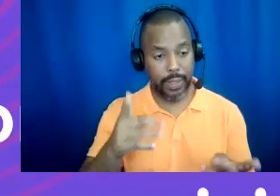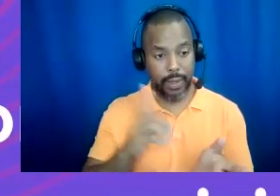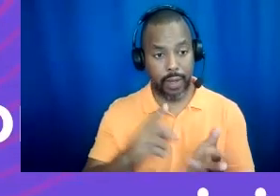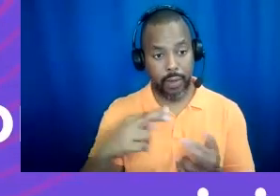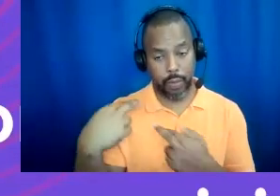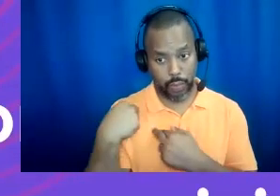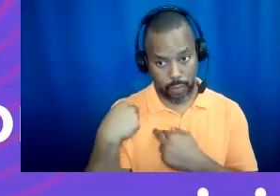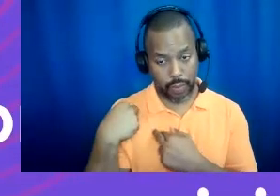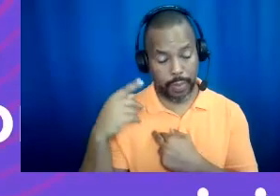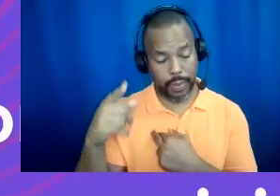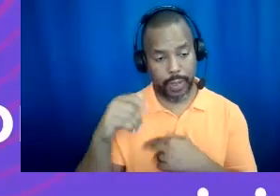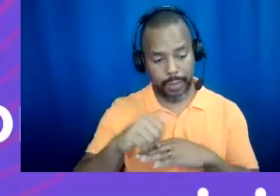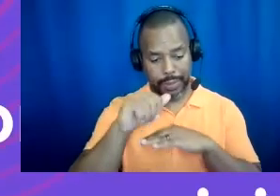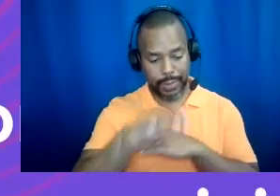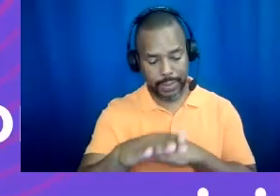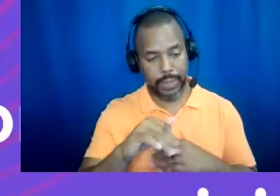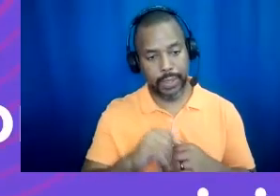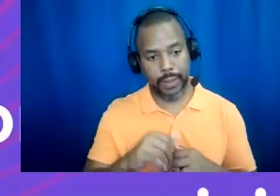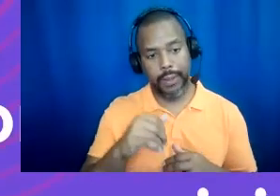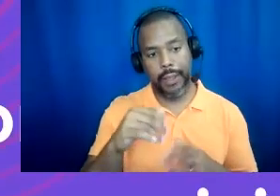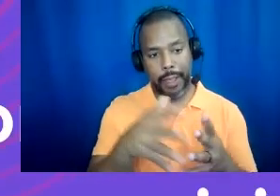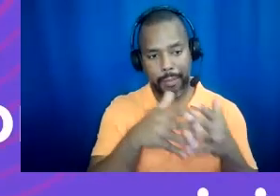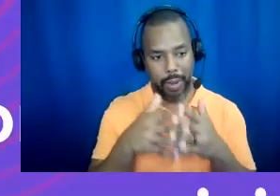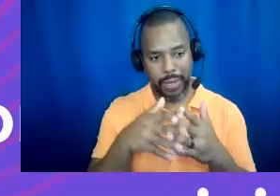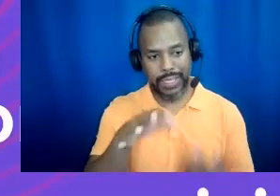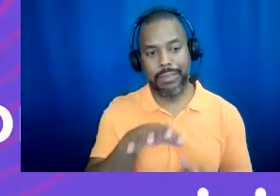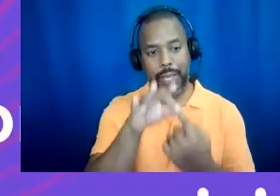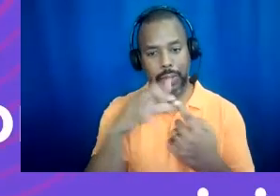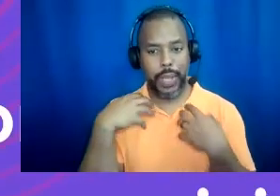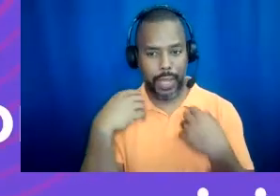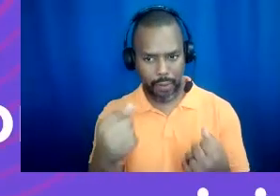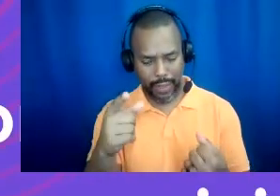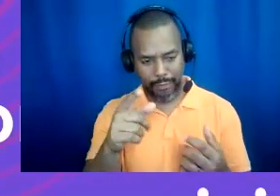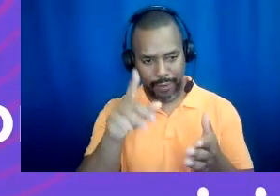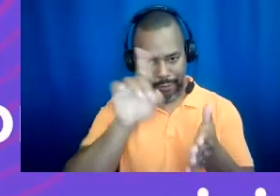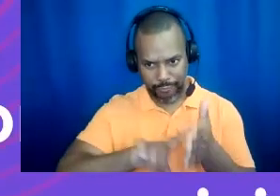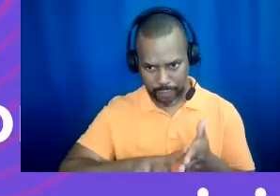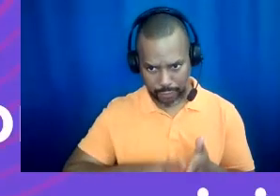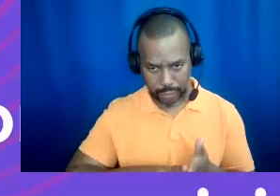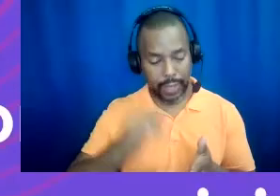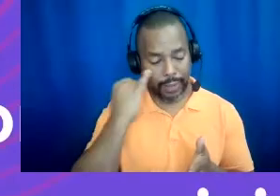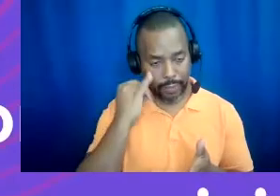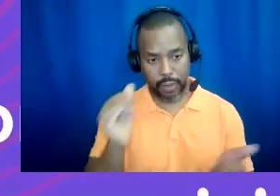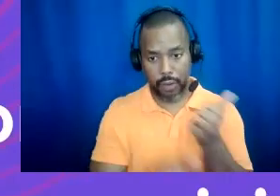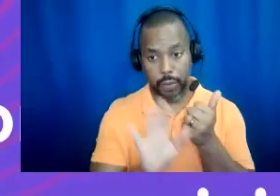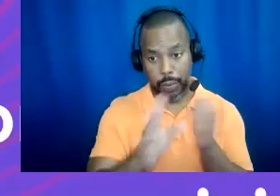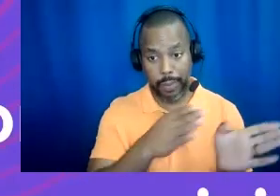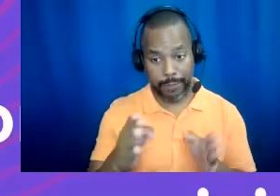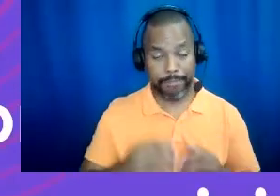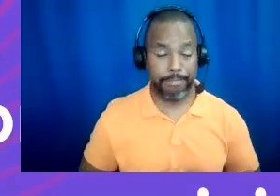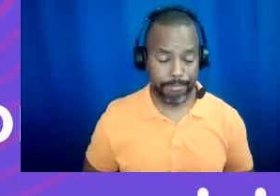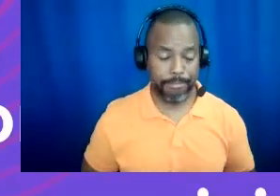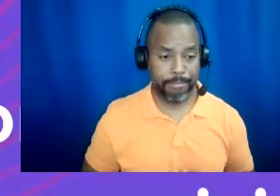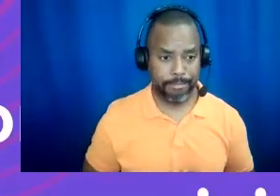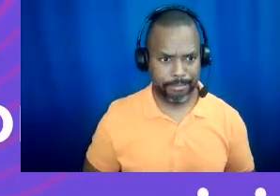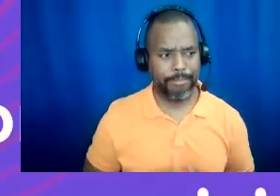medical necessity to American Specialty Health to verify and have that covered under your plan. I actually